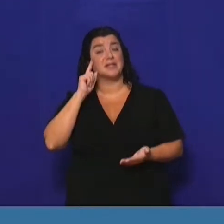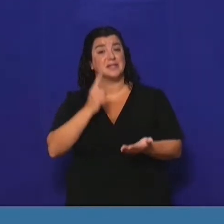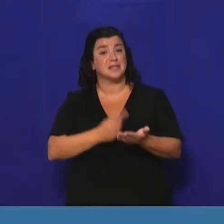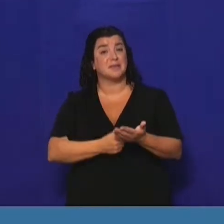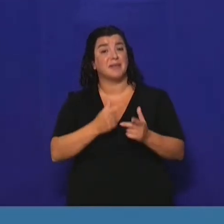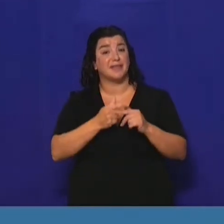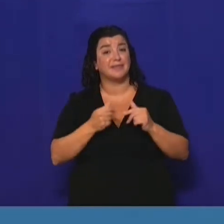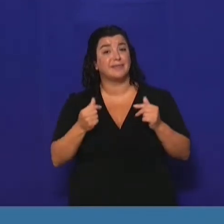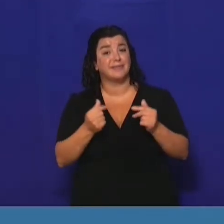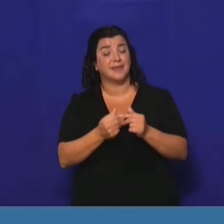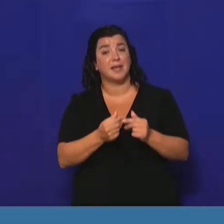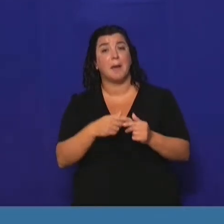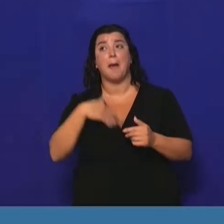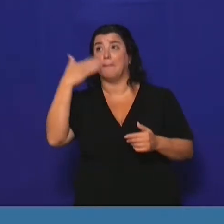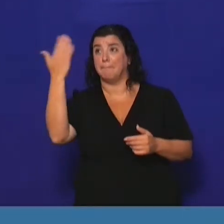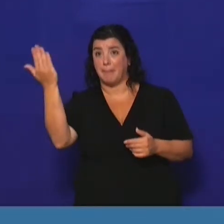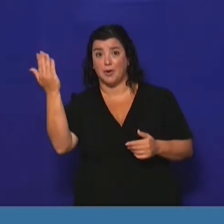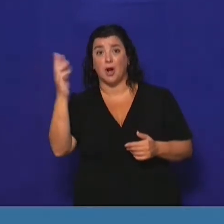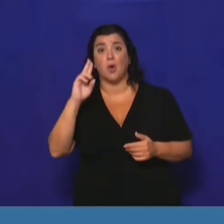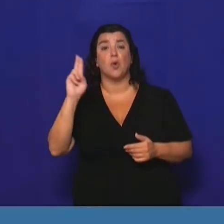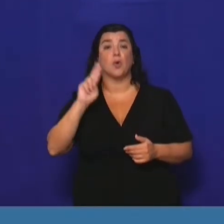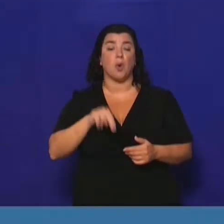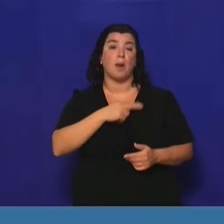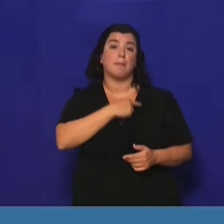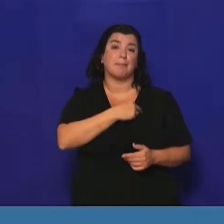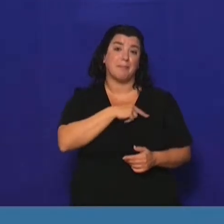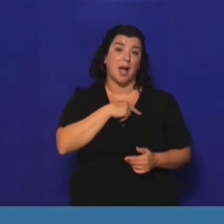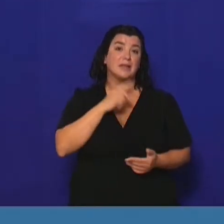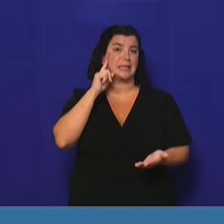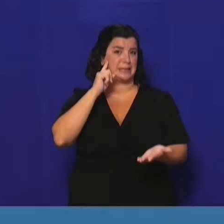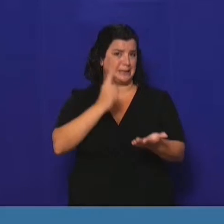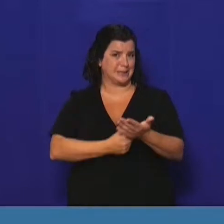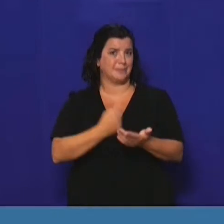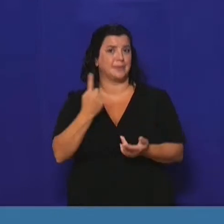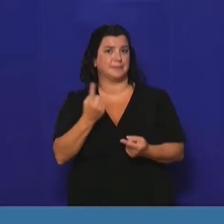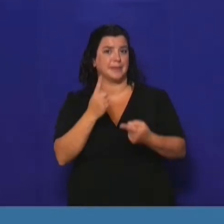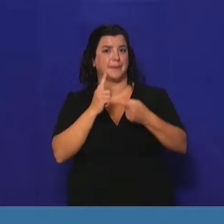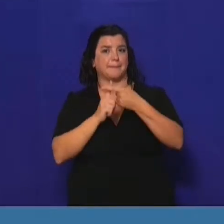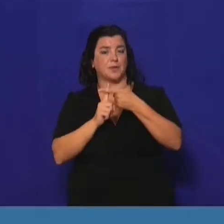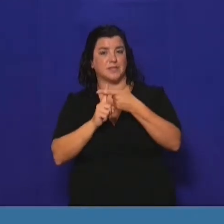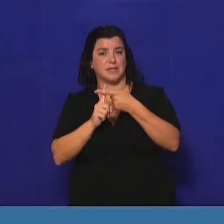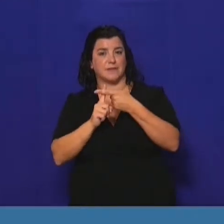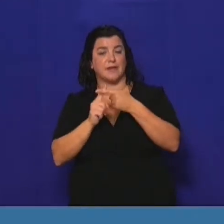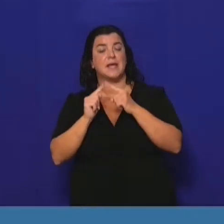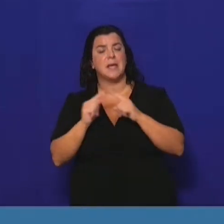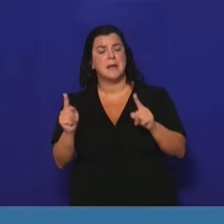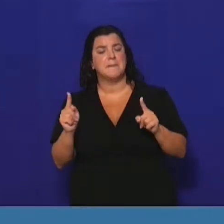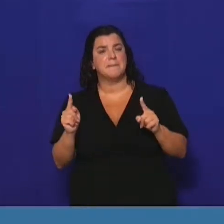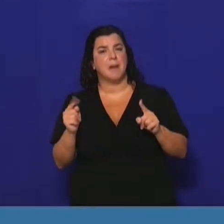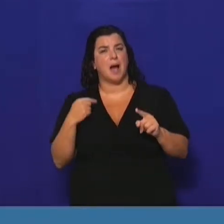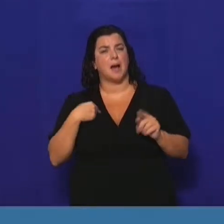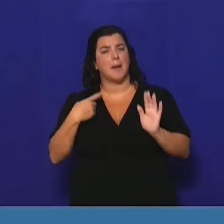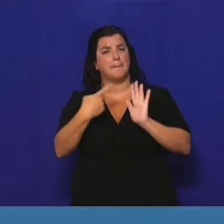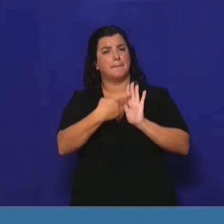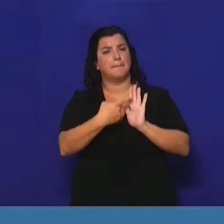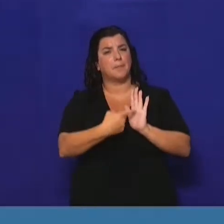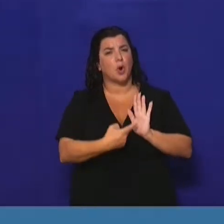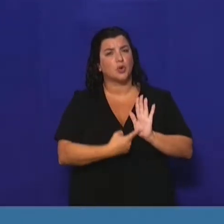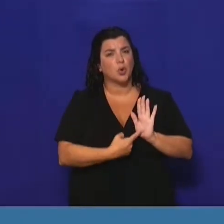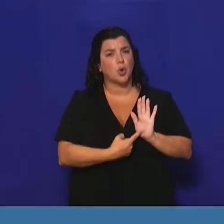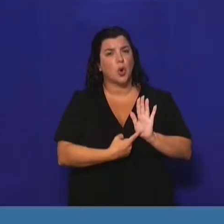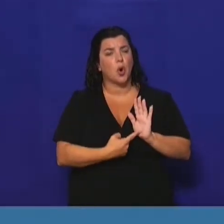il-teams, kemm barra Malta kif ukoll hawn Malta kellna xi każijiet, però dejjem anka bil-protokoll li anka